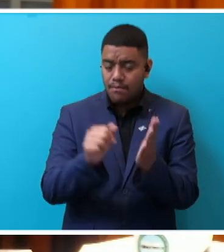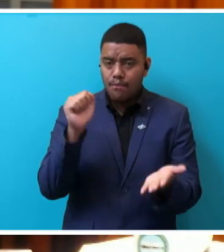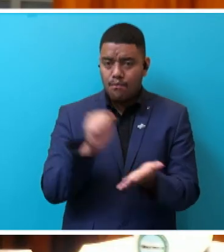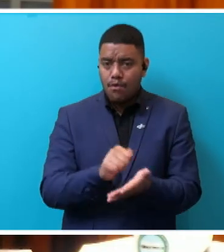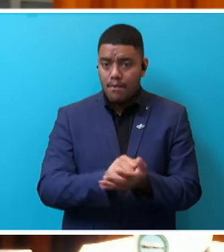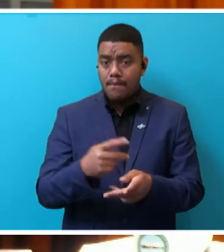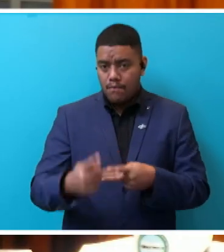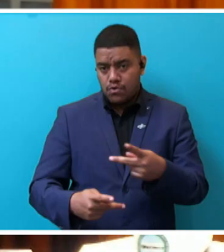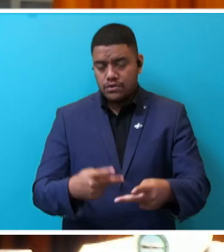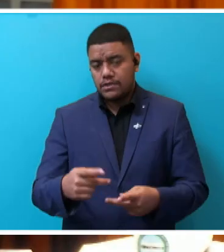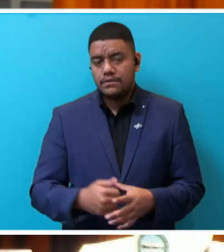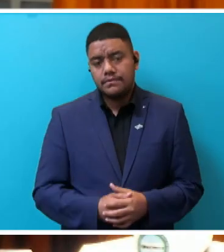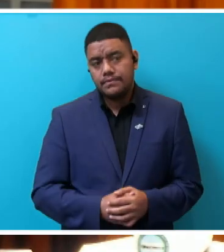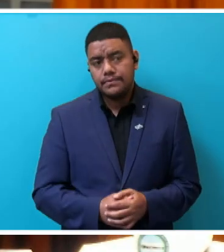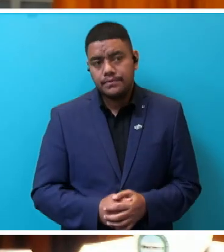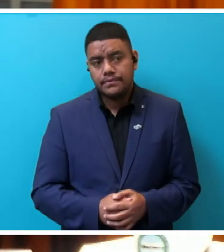to.